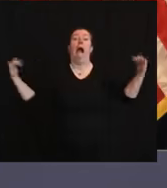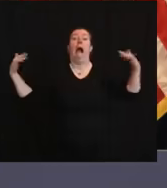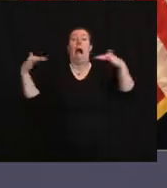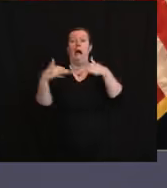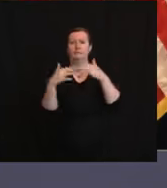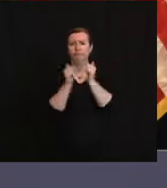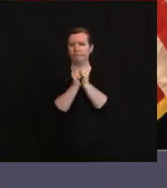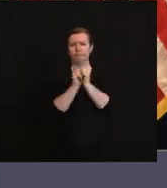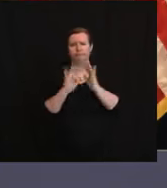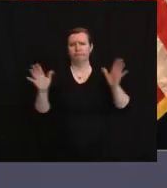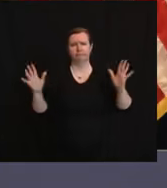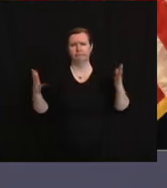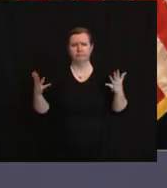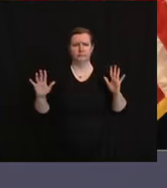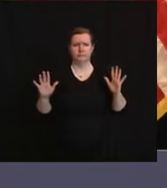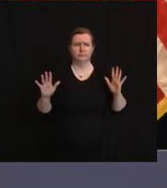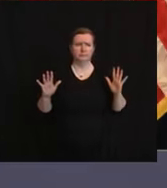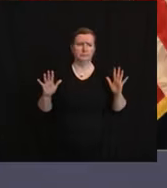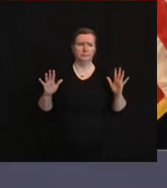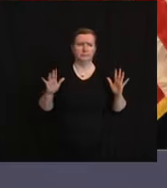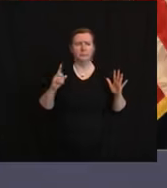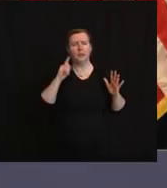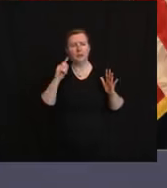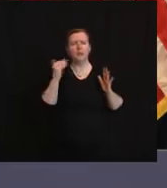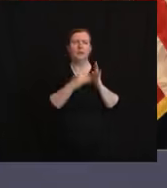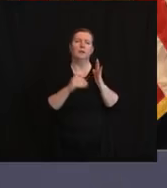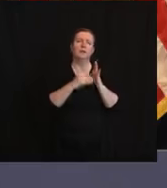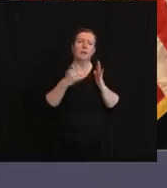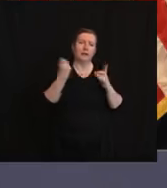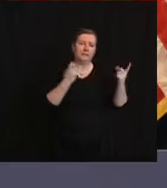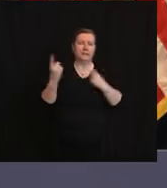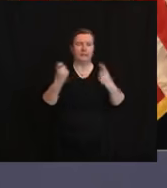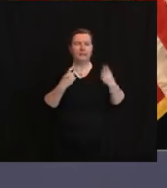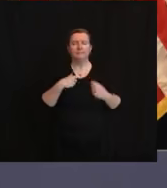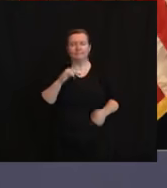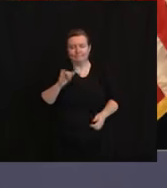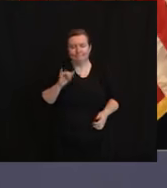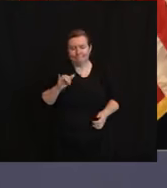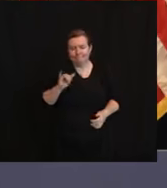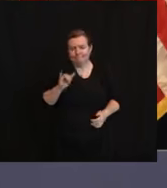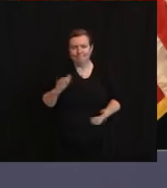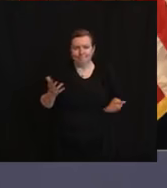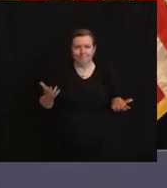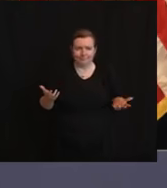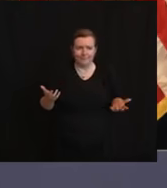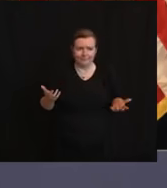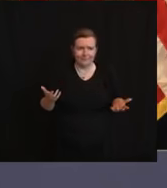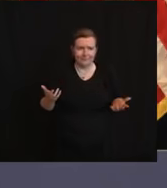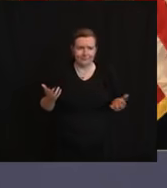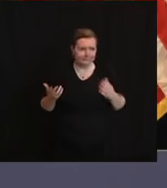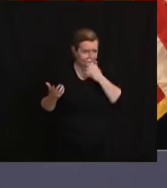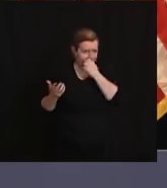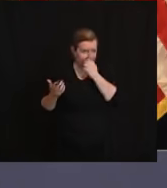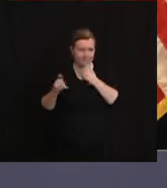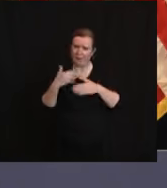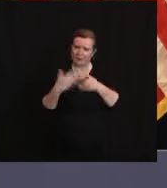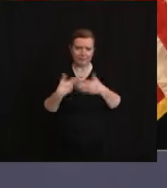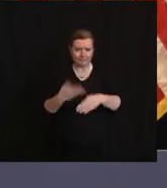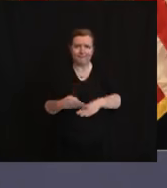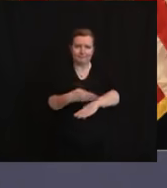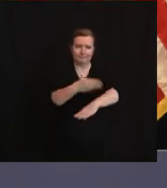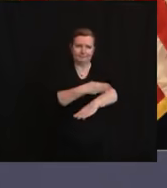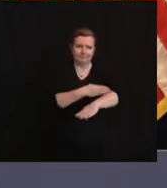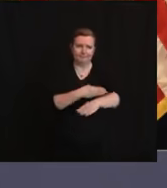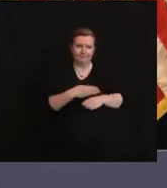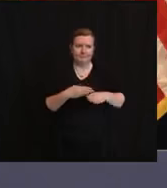we hear a lot about and we constantly look at, particularly as we make progress. Please God, we make more progress. The weather gets better.